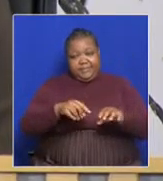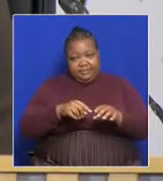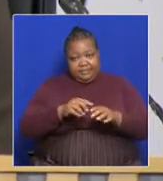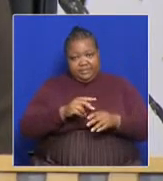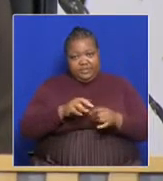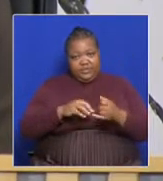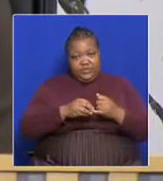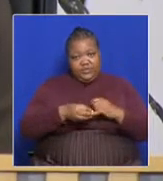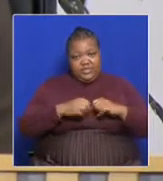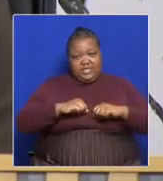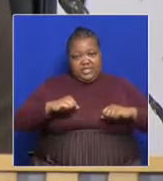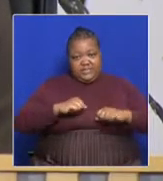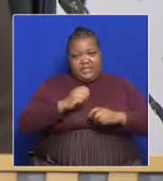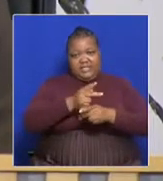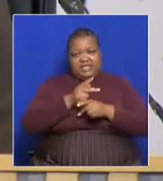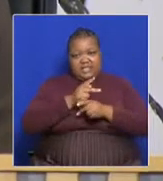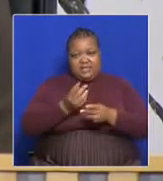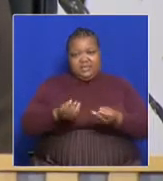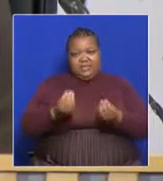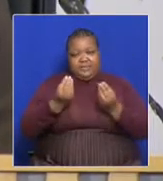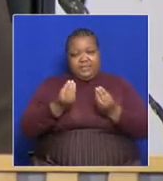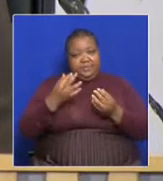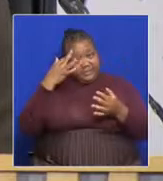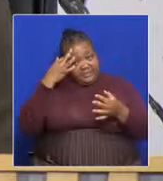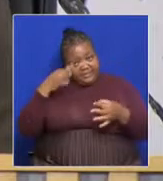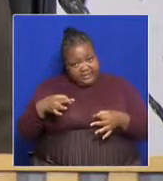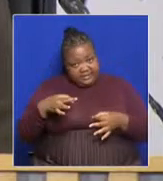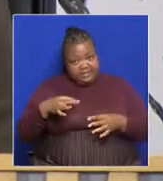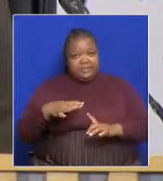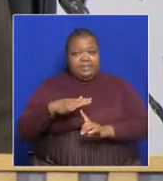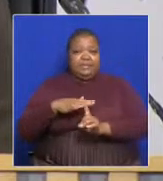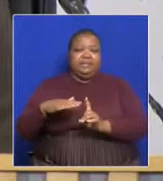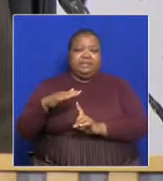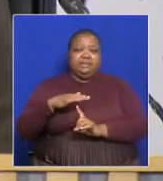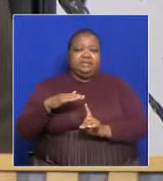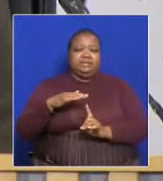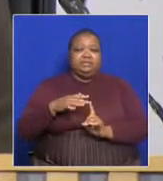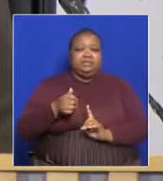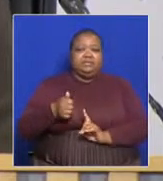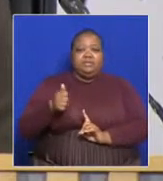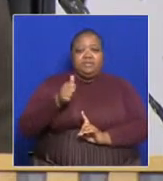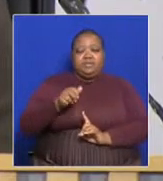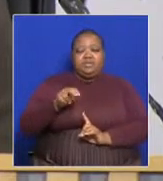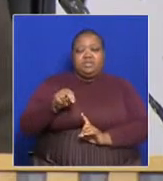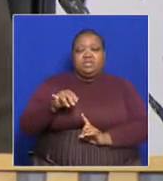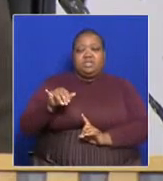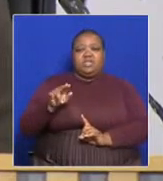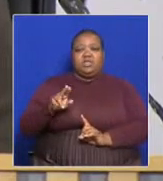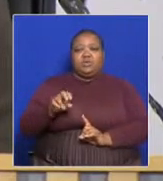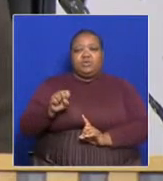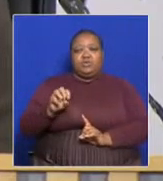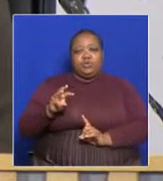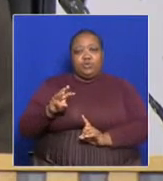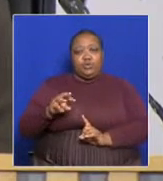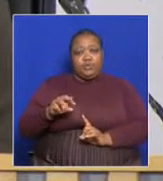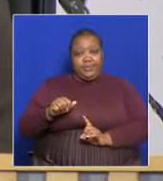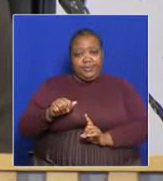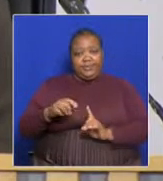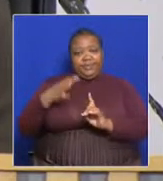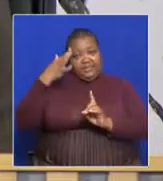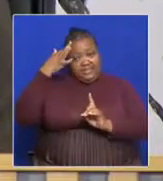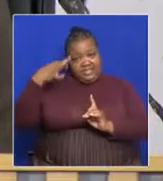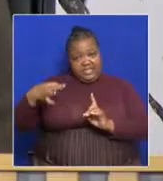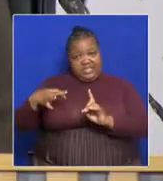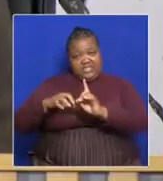Commissioners, the decision to store initially, like I said, was Brigadier Nyuswa's. Thereafter,